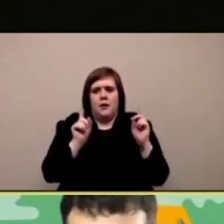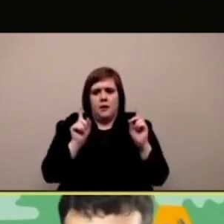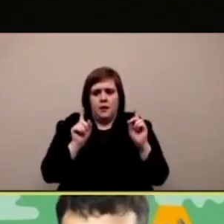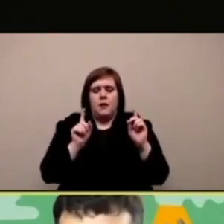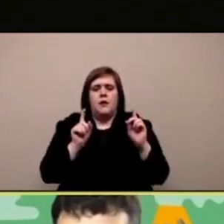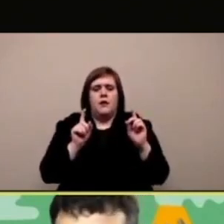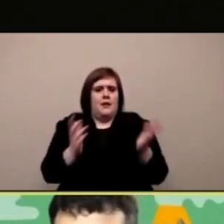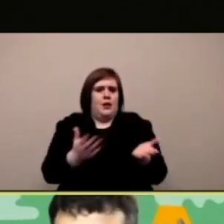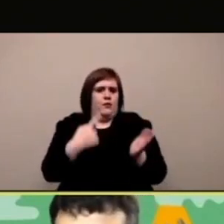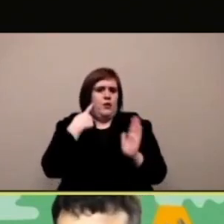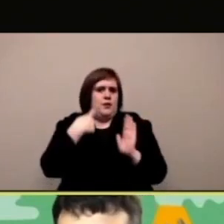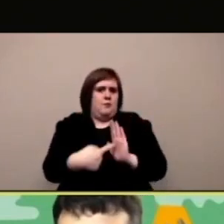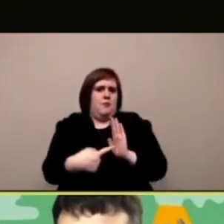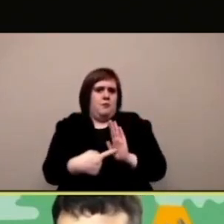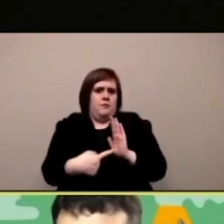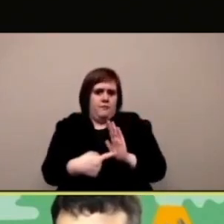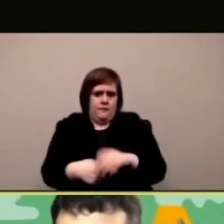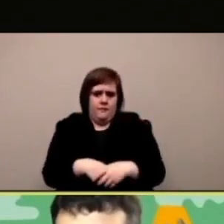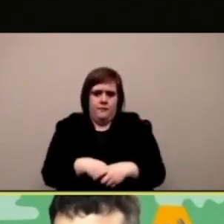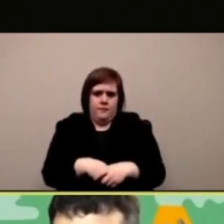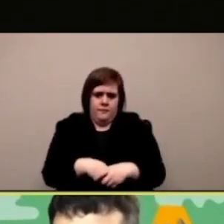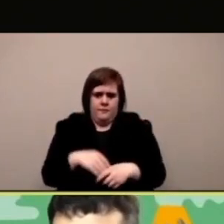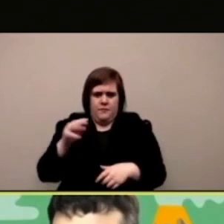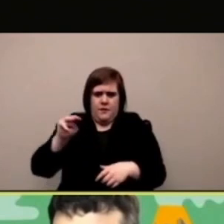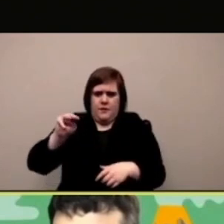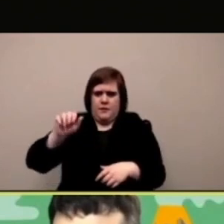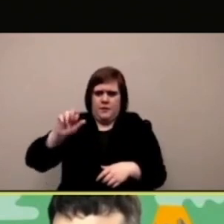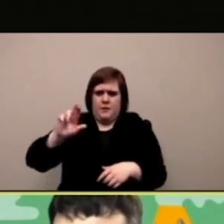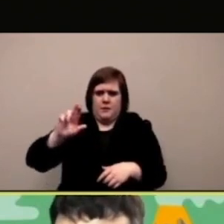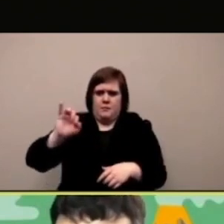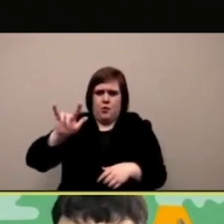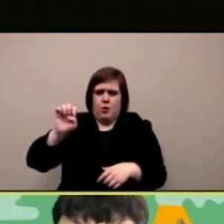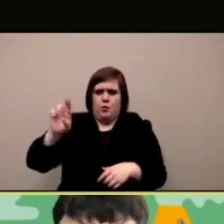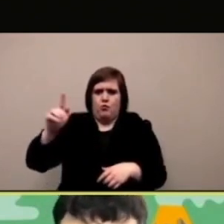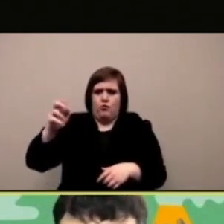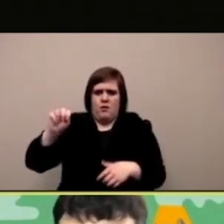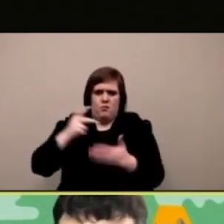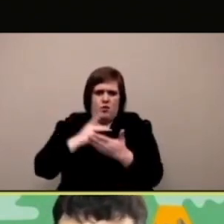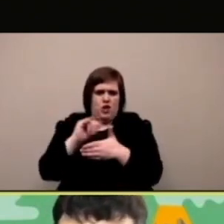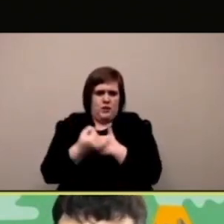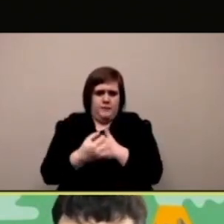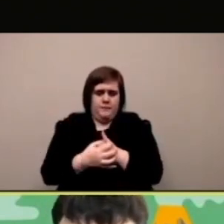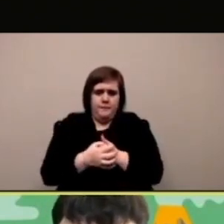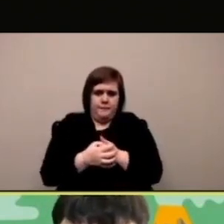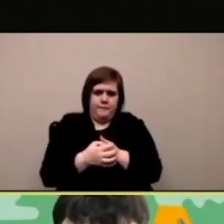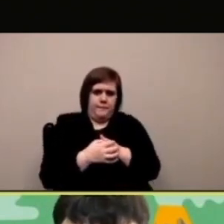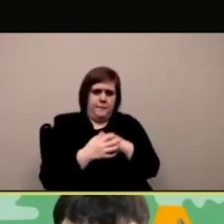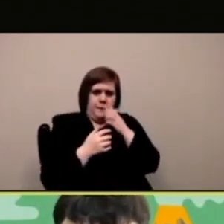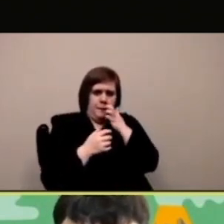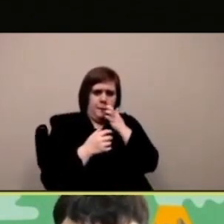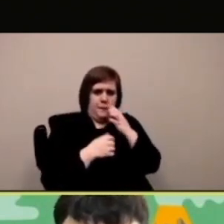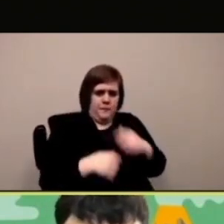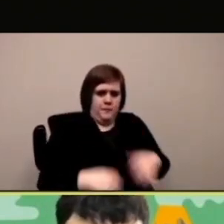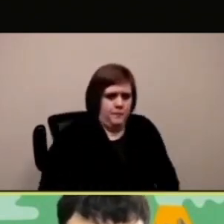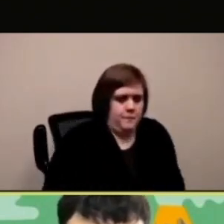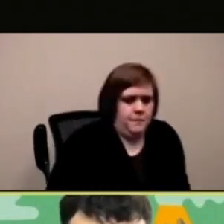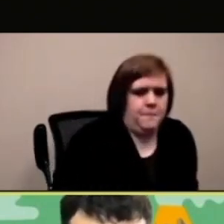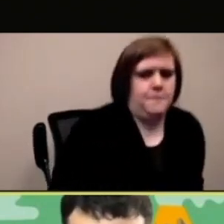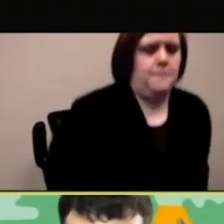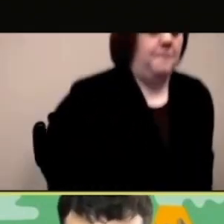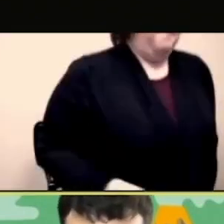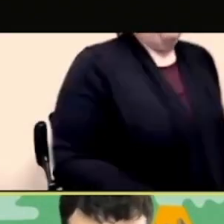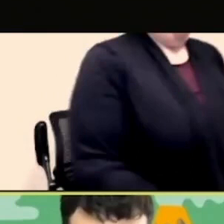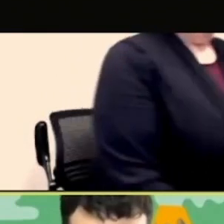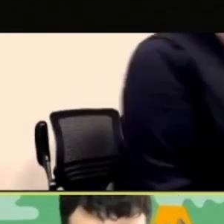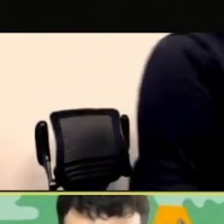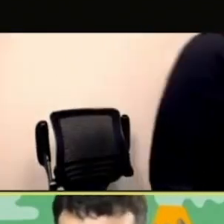Here, for example, is a kind of marble run project. So if you look at the ball sprite, it's